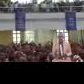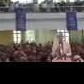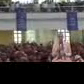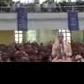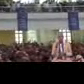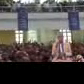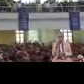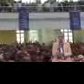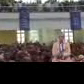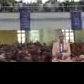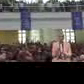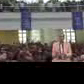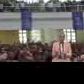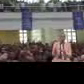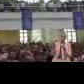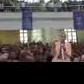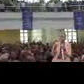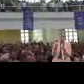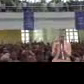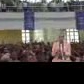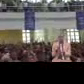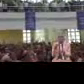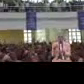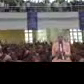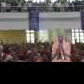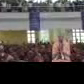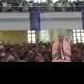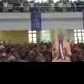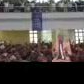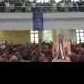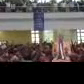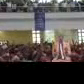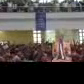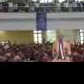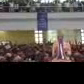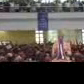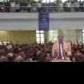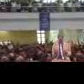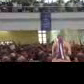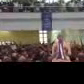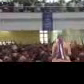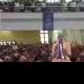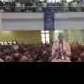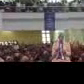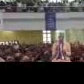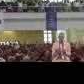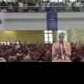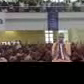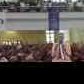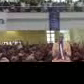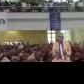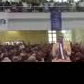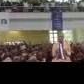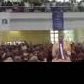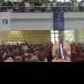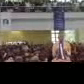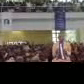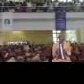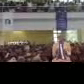and daughters, go in this freedom. Go in this